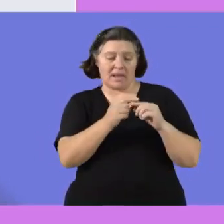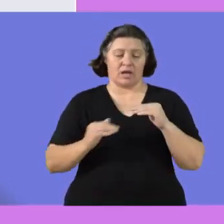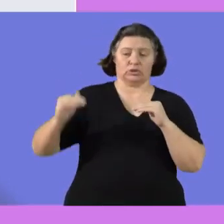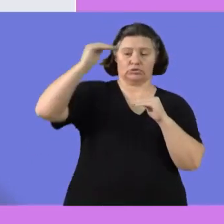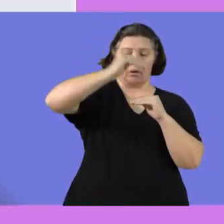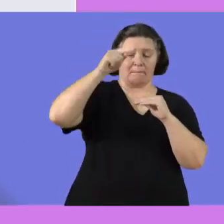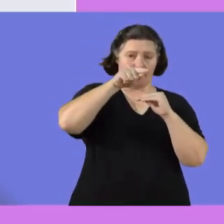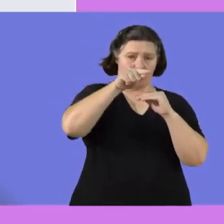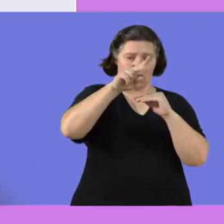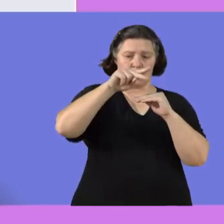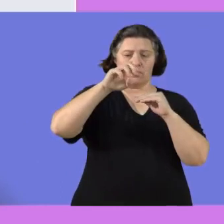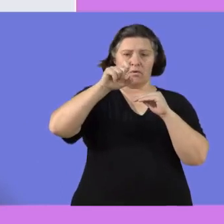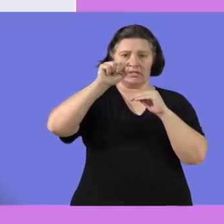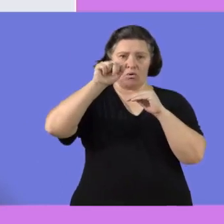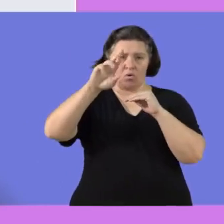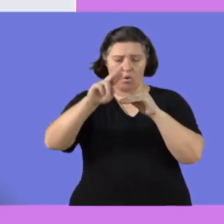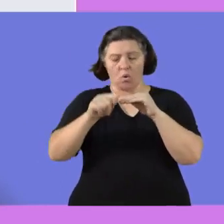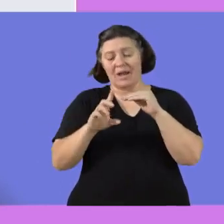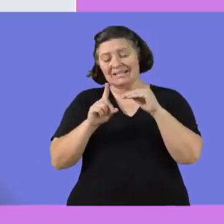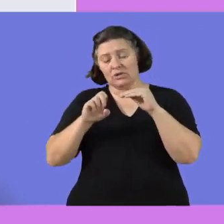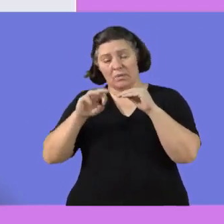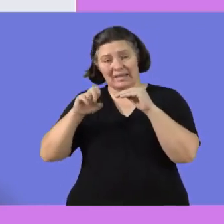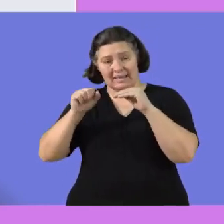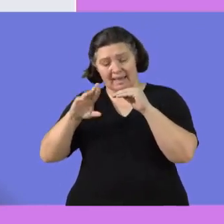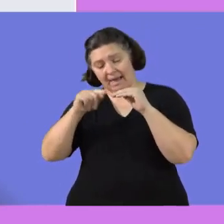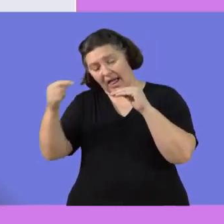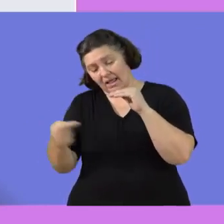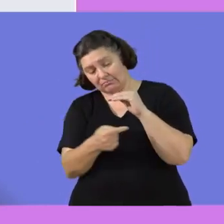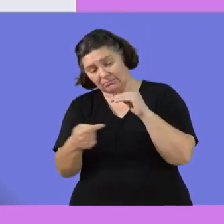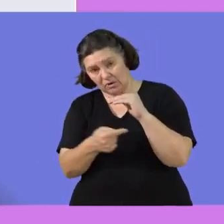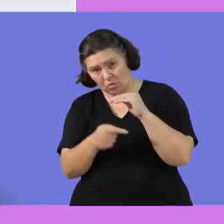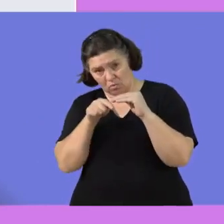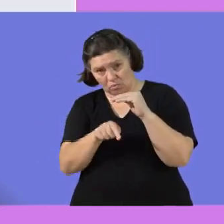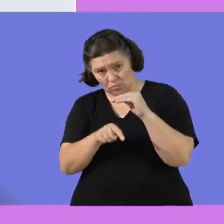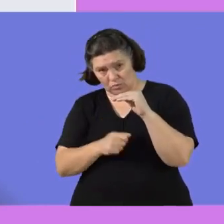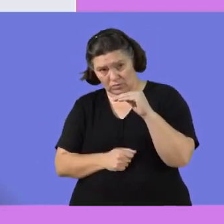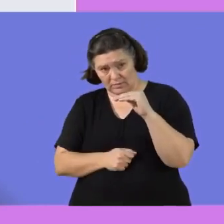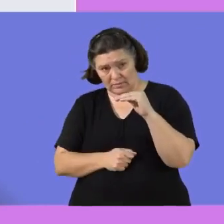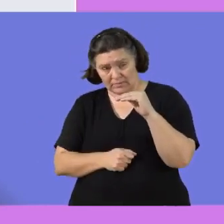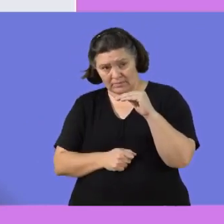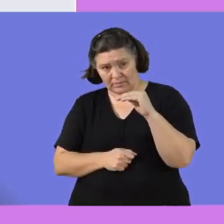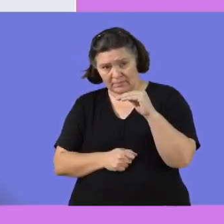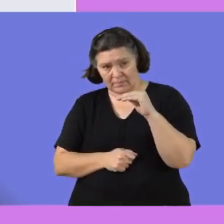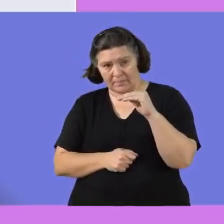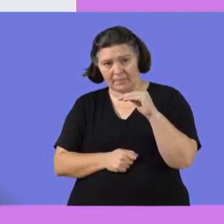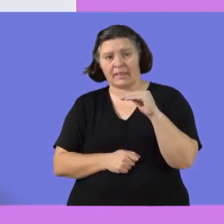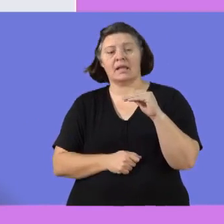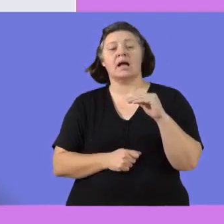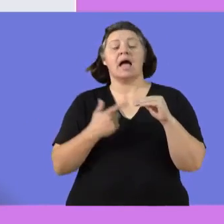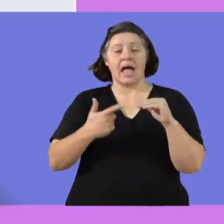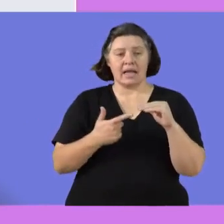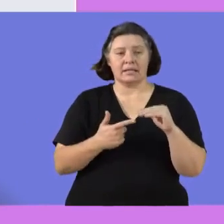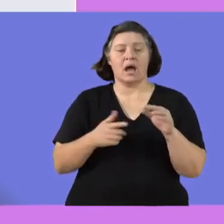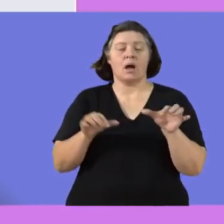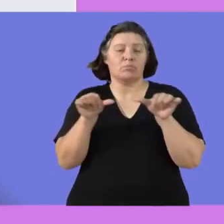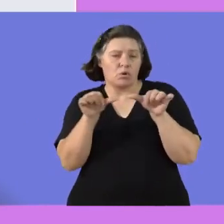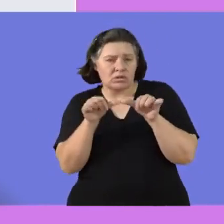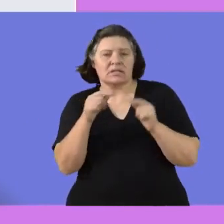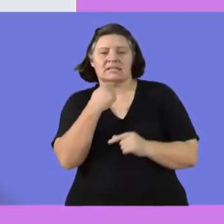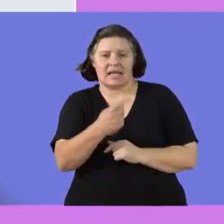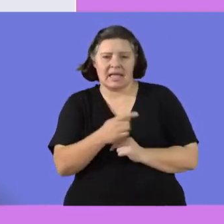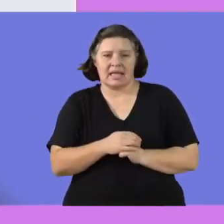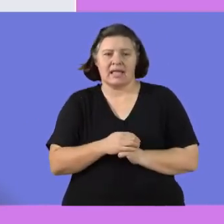which appears on top of the fraction. The denominator we said is the value that appears at the bottom of your fraction. And